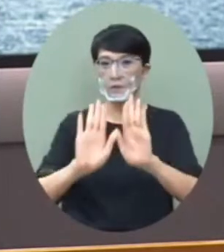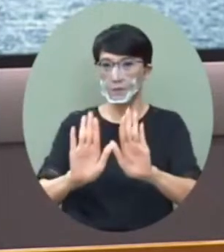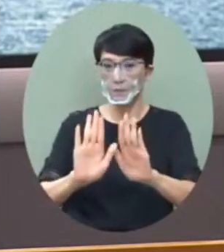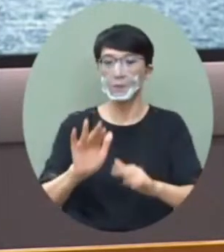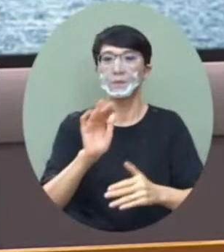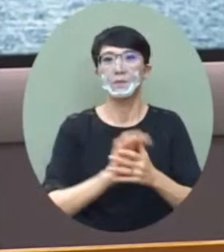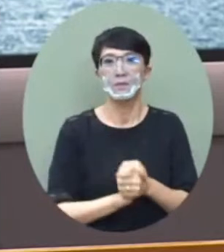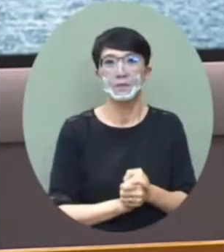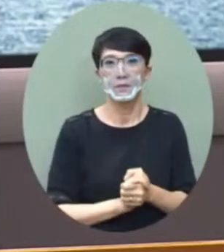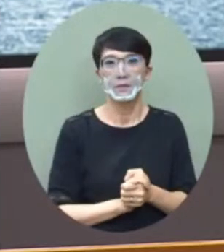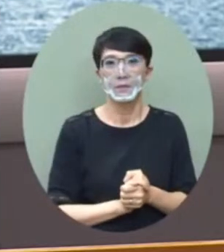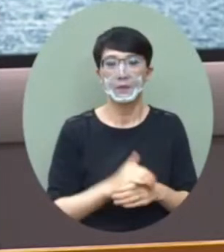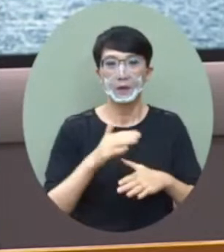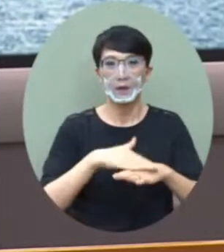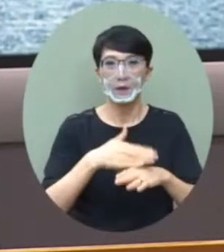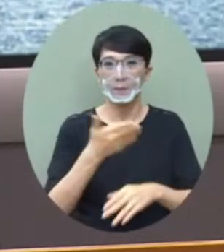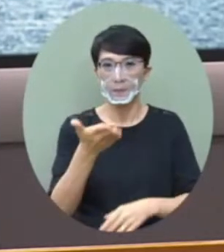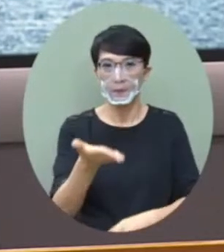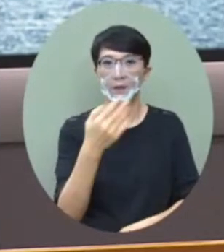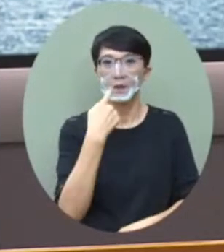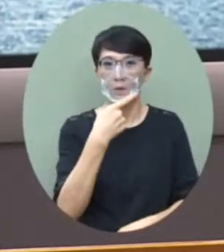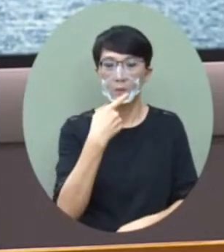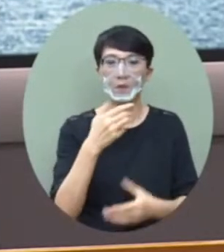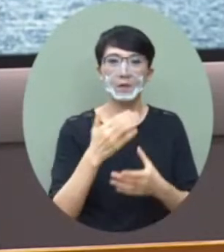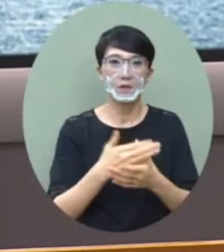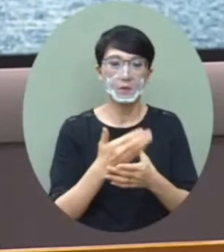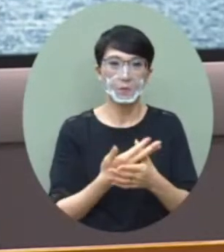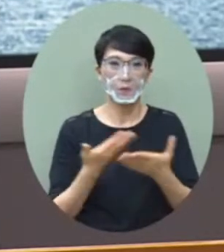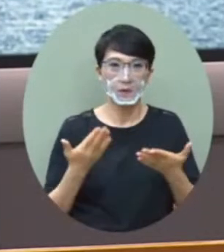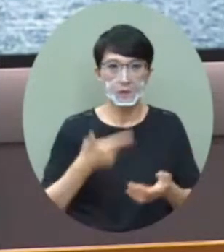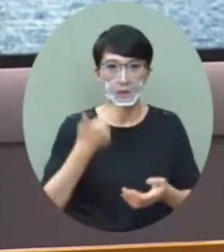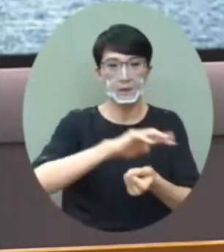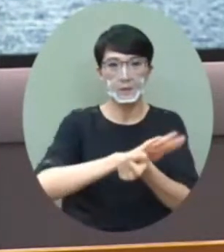more patients to private hospitals for care.